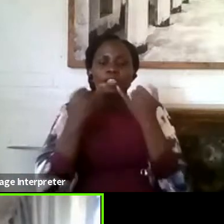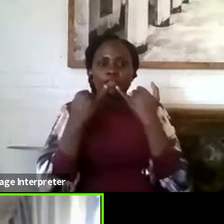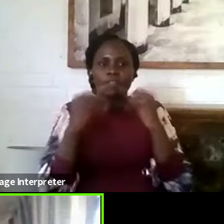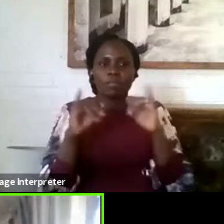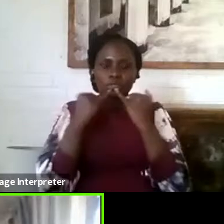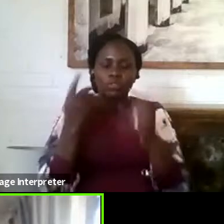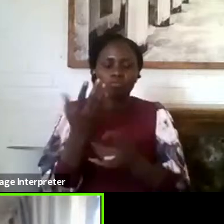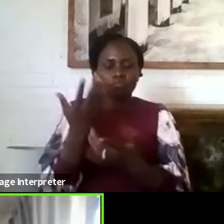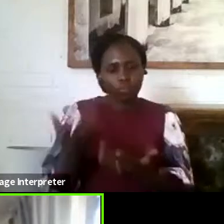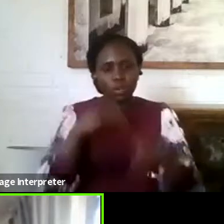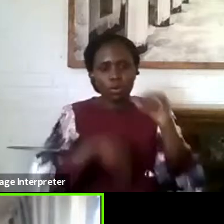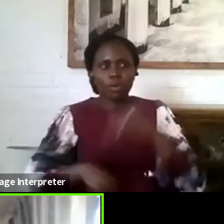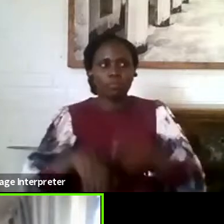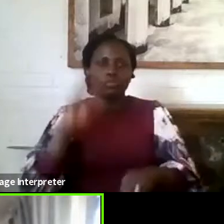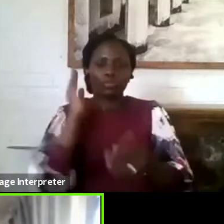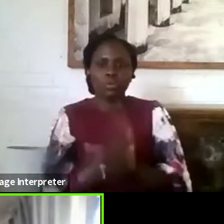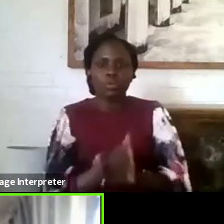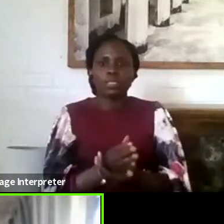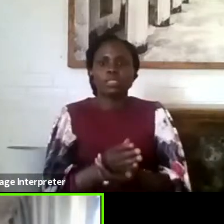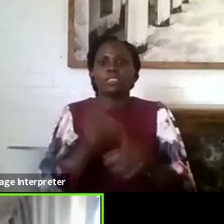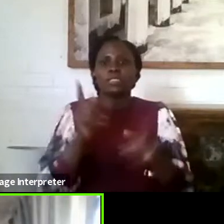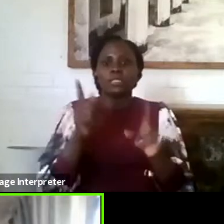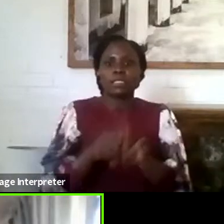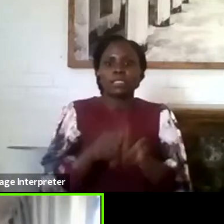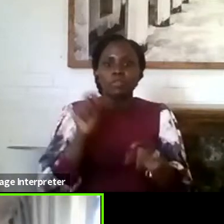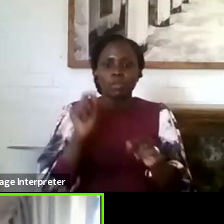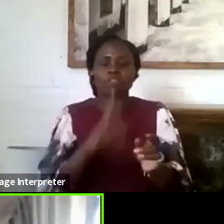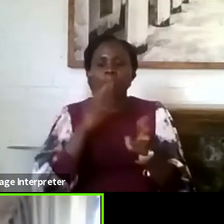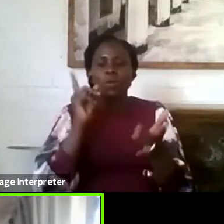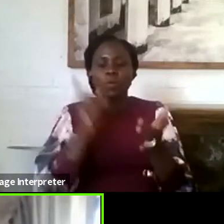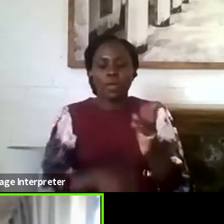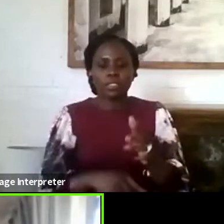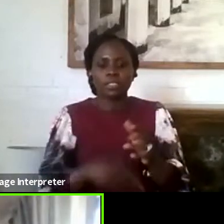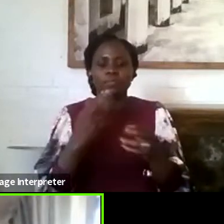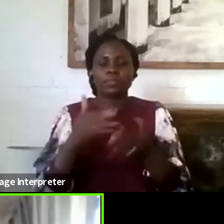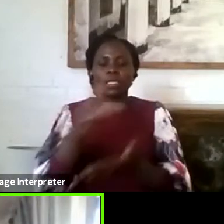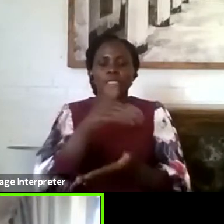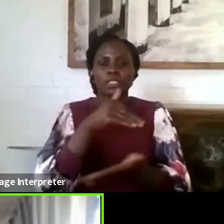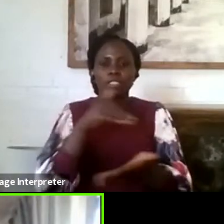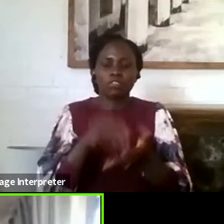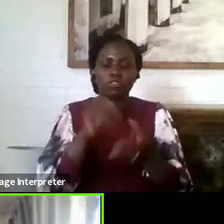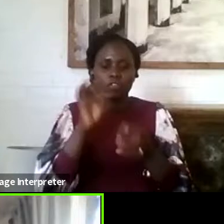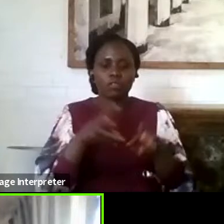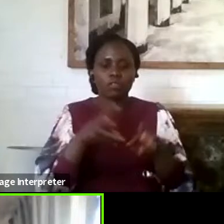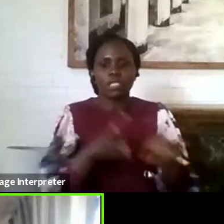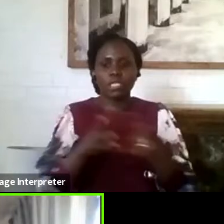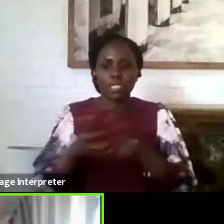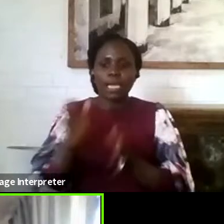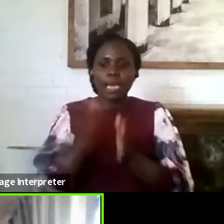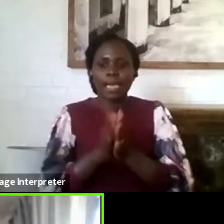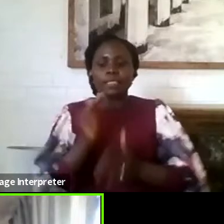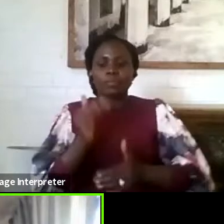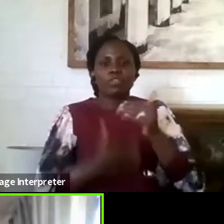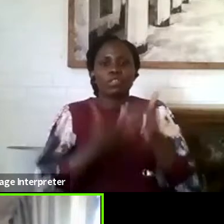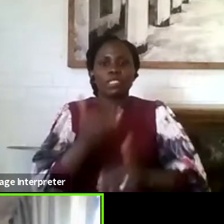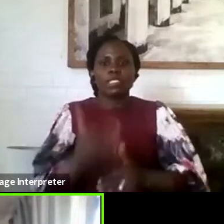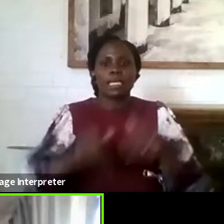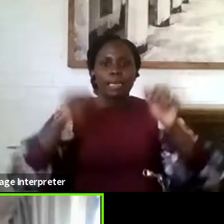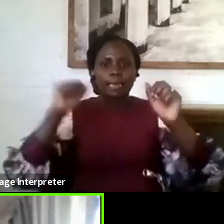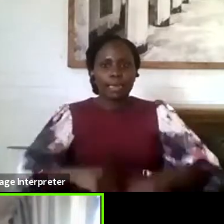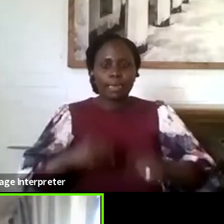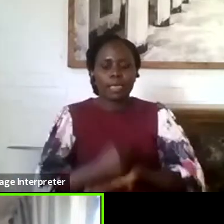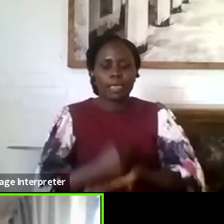loss. You could also refer to it as a set of strategies and processes that can help secure the